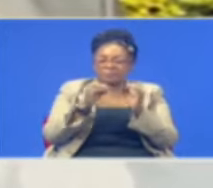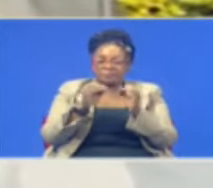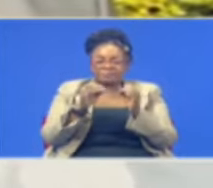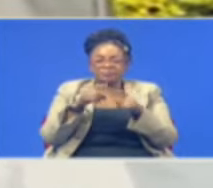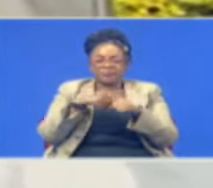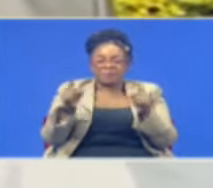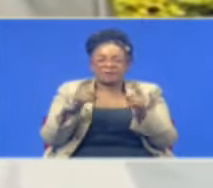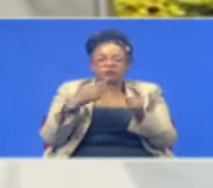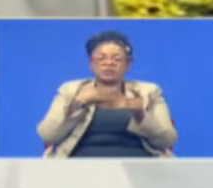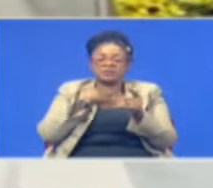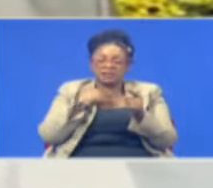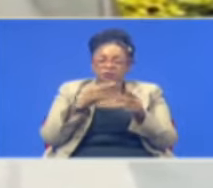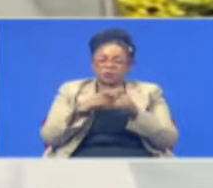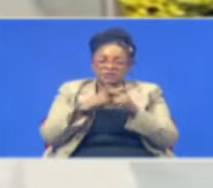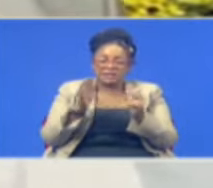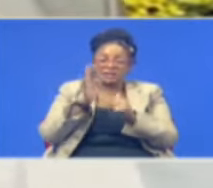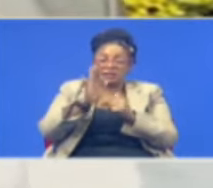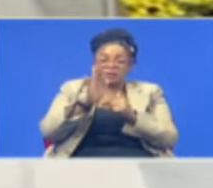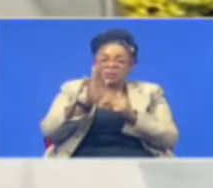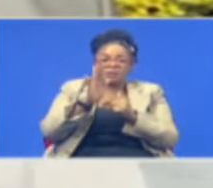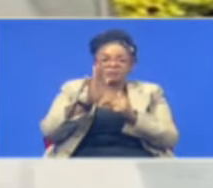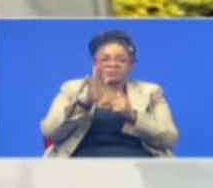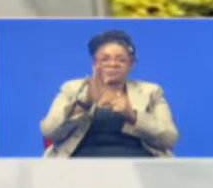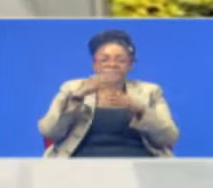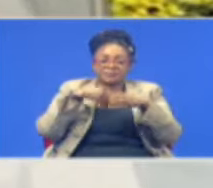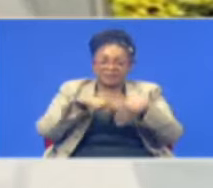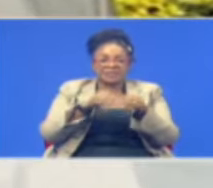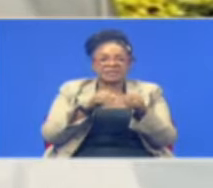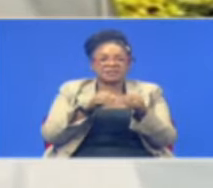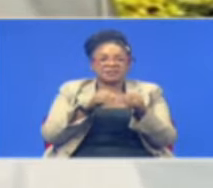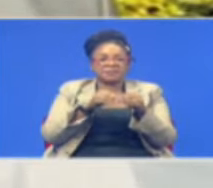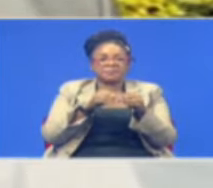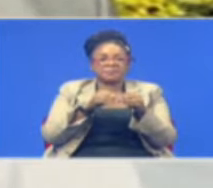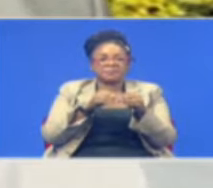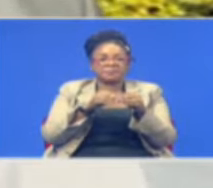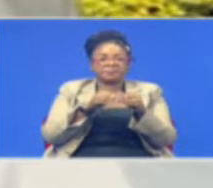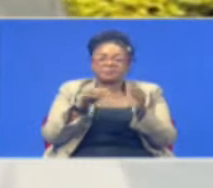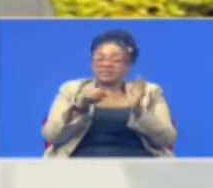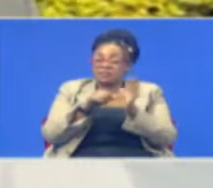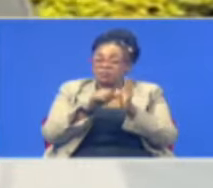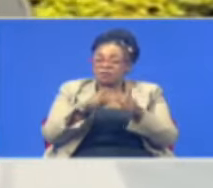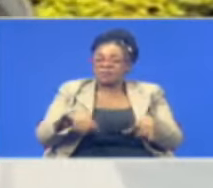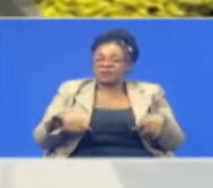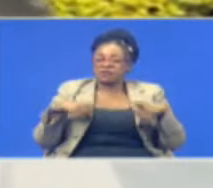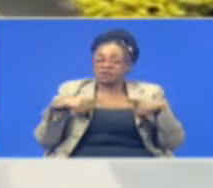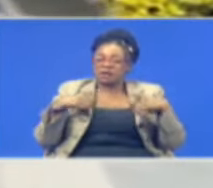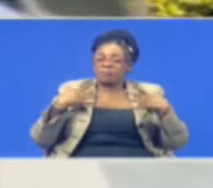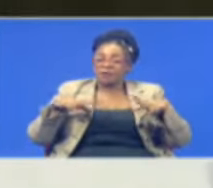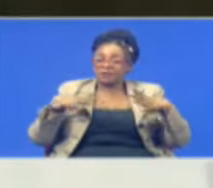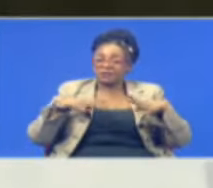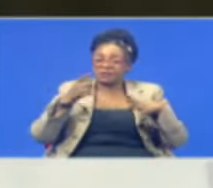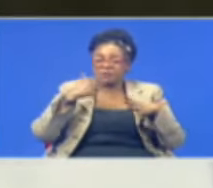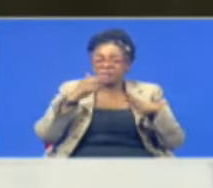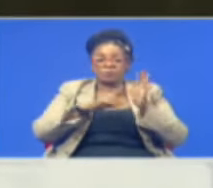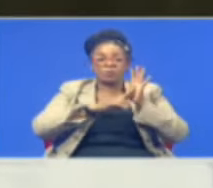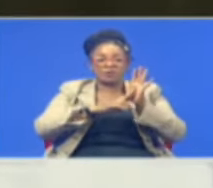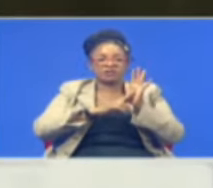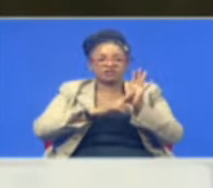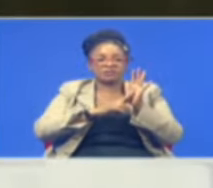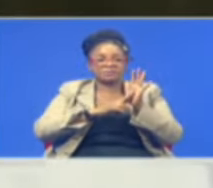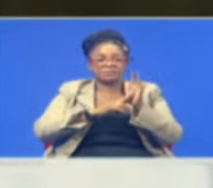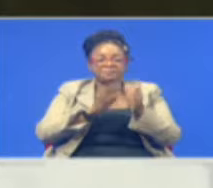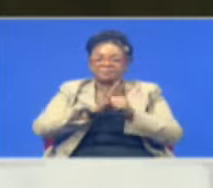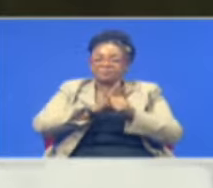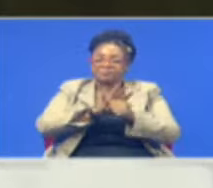tuanzie mazungumzo na yawe yanazingatia tabu na maisha ya mwananchi ambaye tunamwakilisha. In their push,